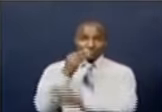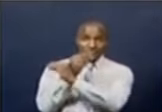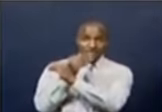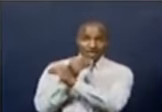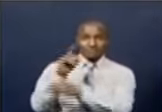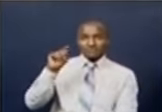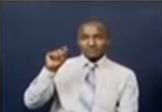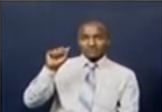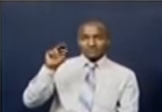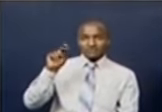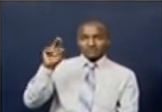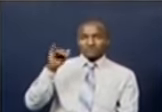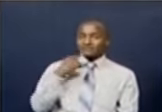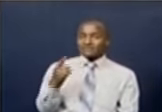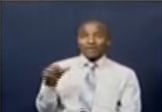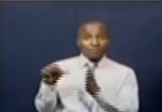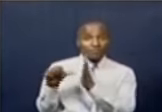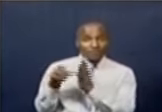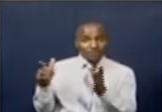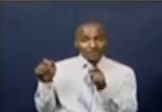Hussein, is the management of what?